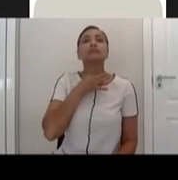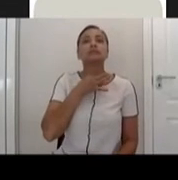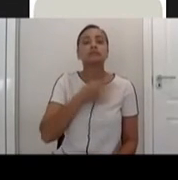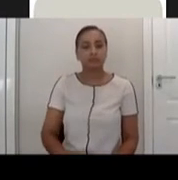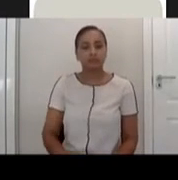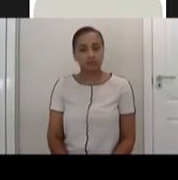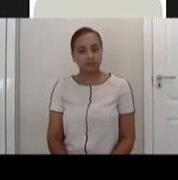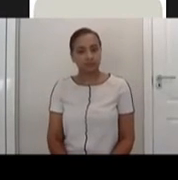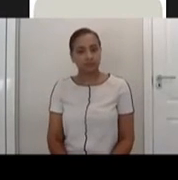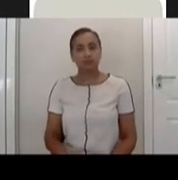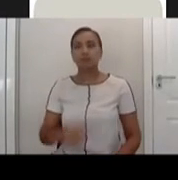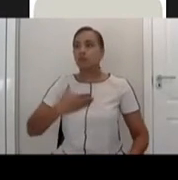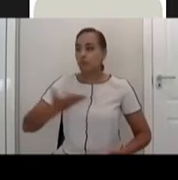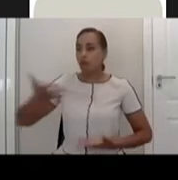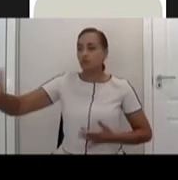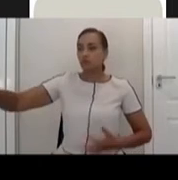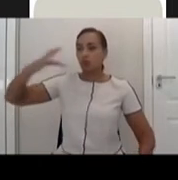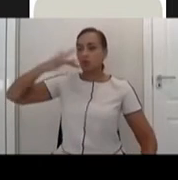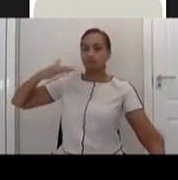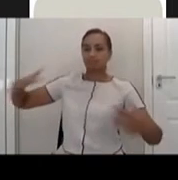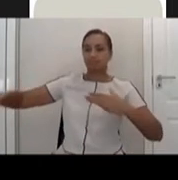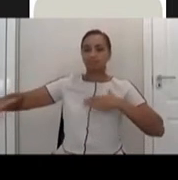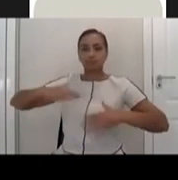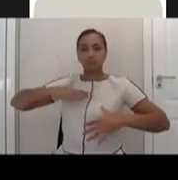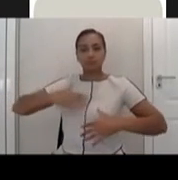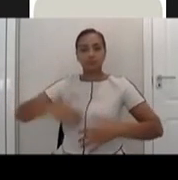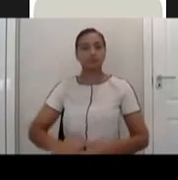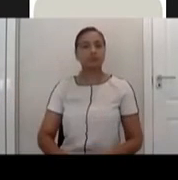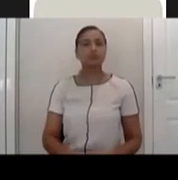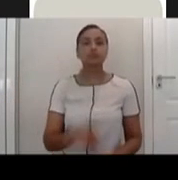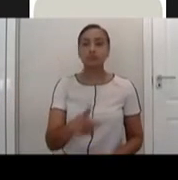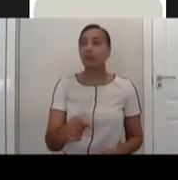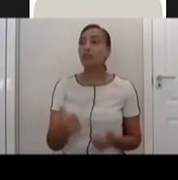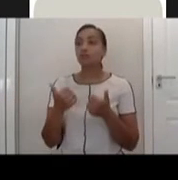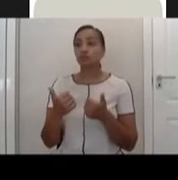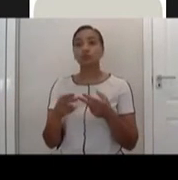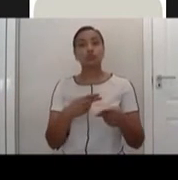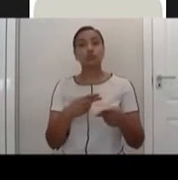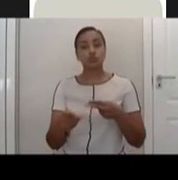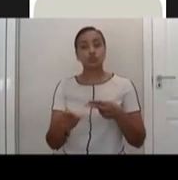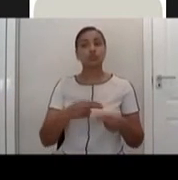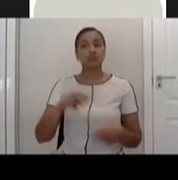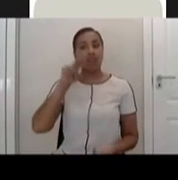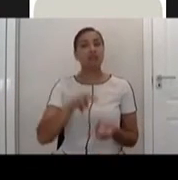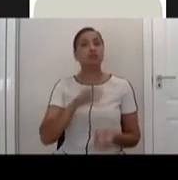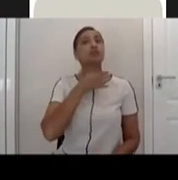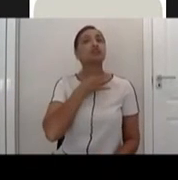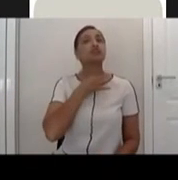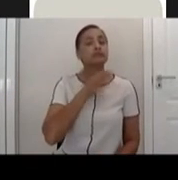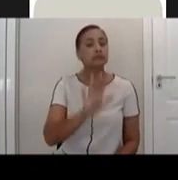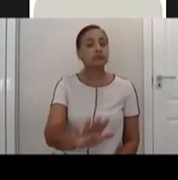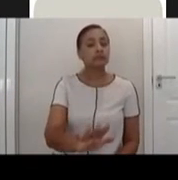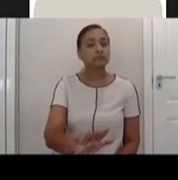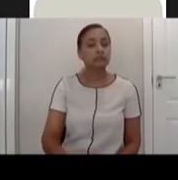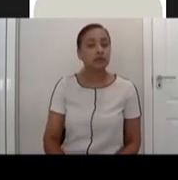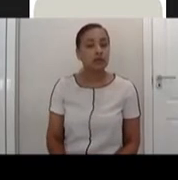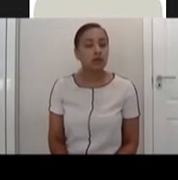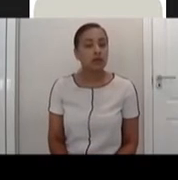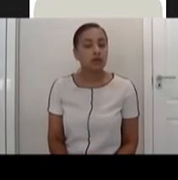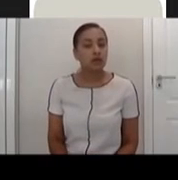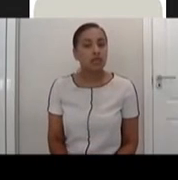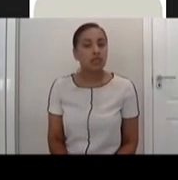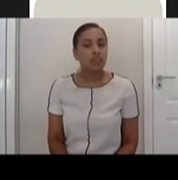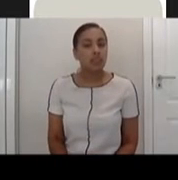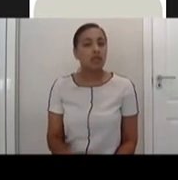So that's, if that is the case, that is definitely good news. As well, I'm sure that people